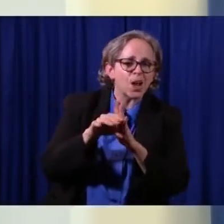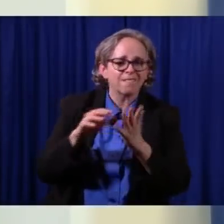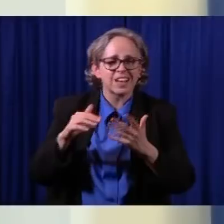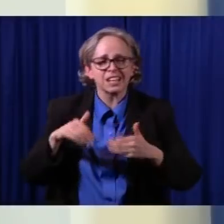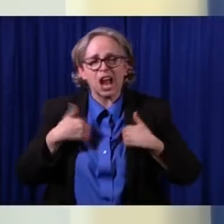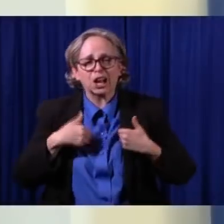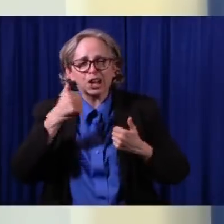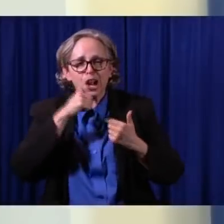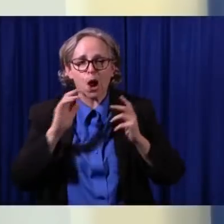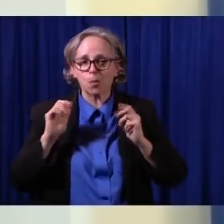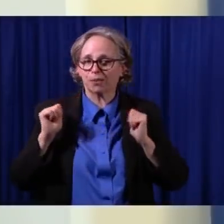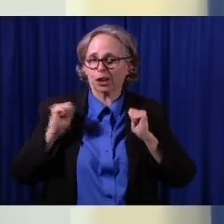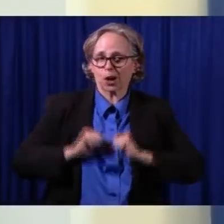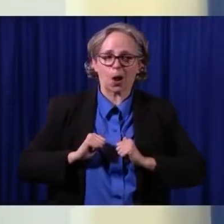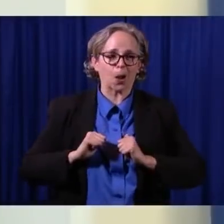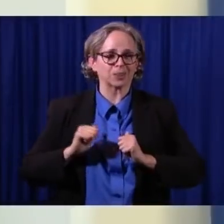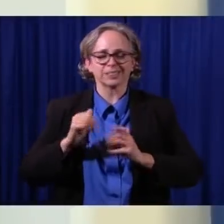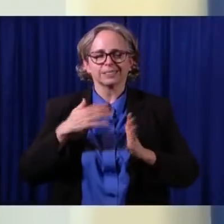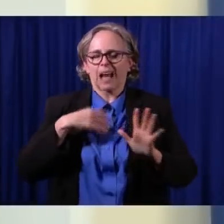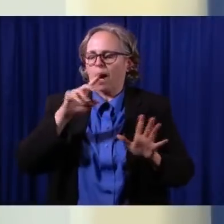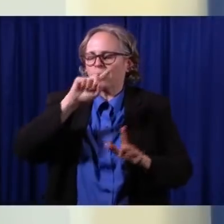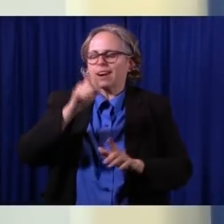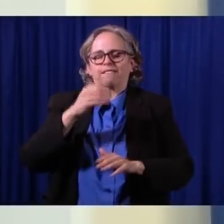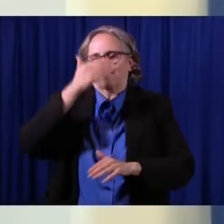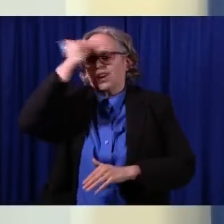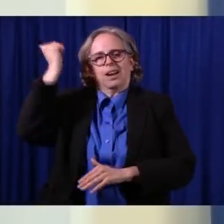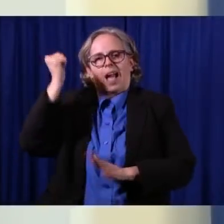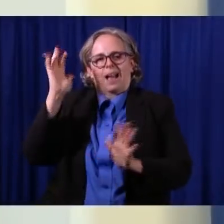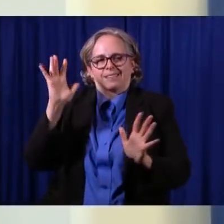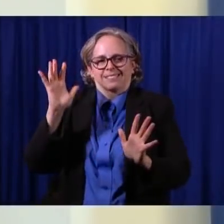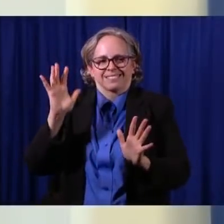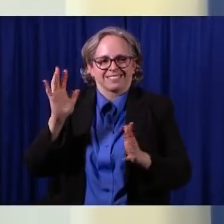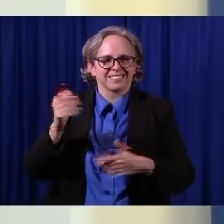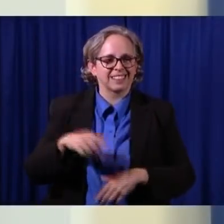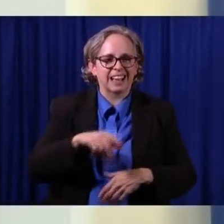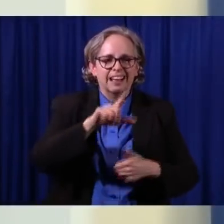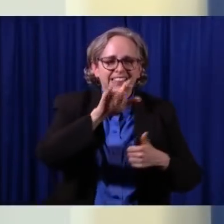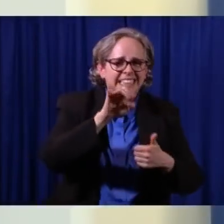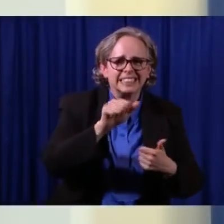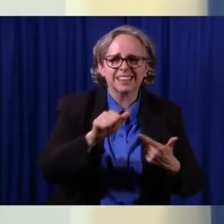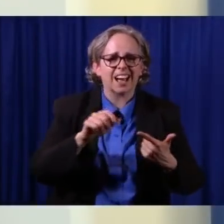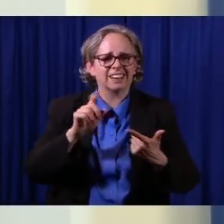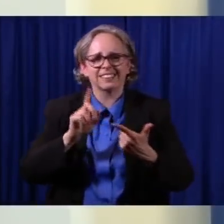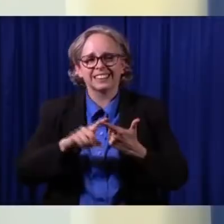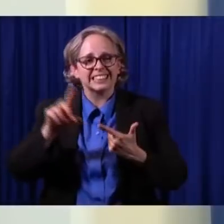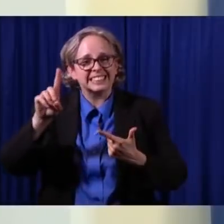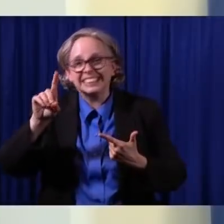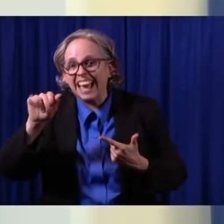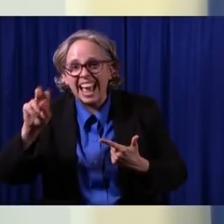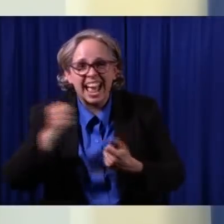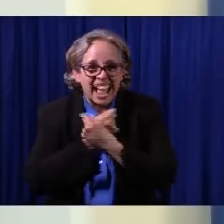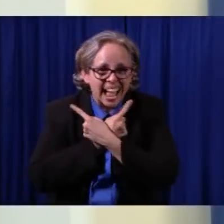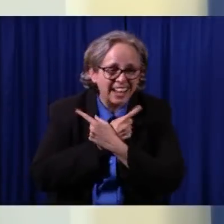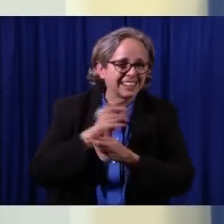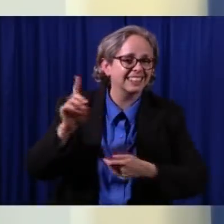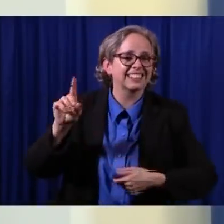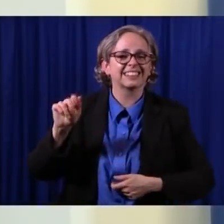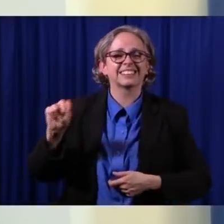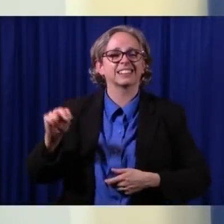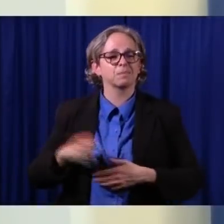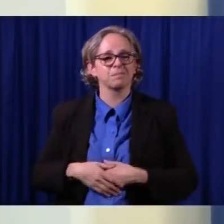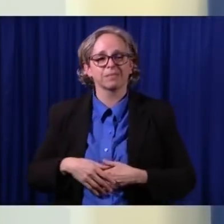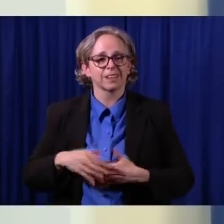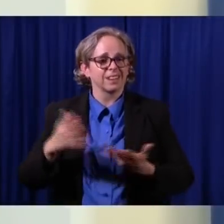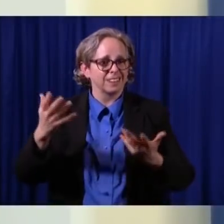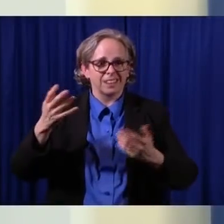I'll remember forever. You know, to Lisa, to Dan, to the entire team here. I want to say to the press, this